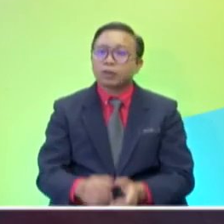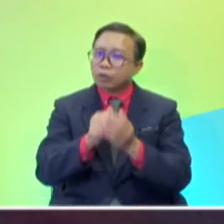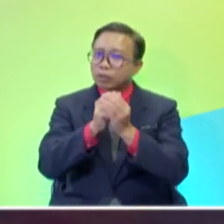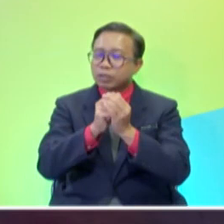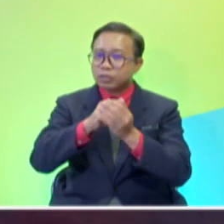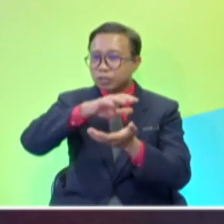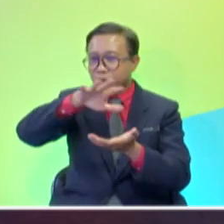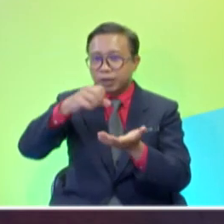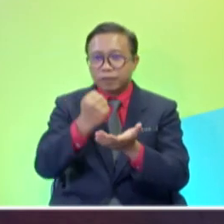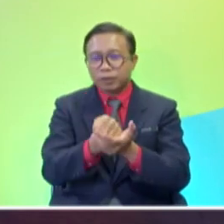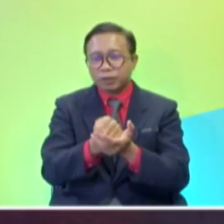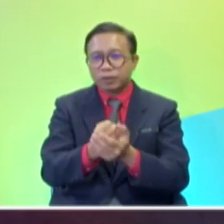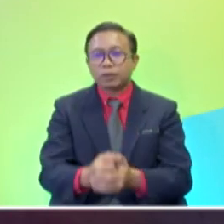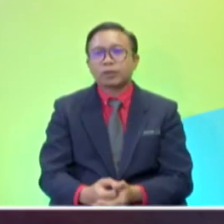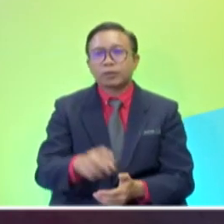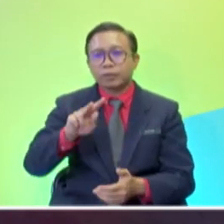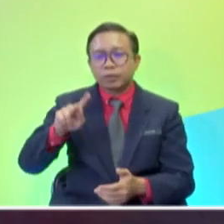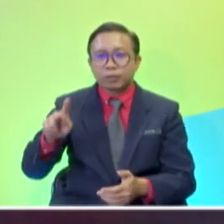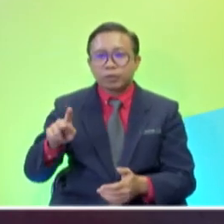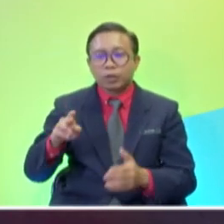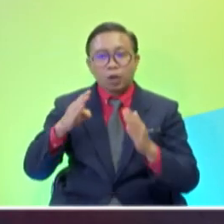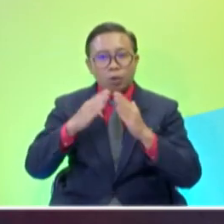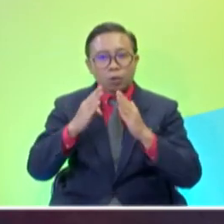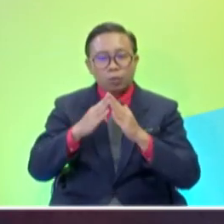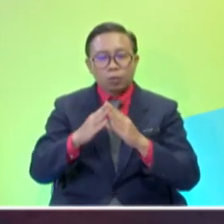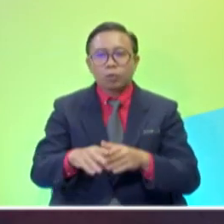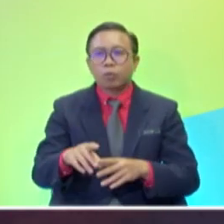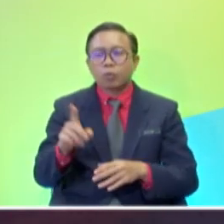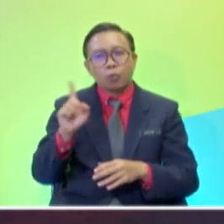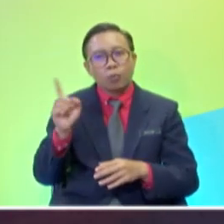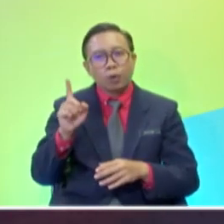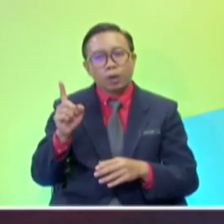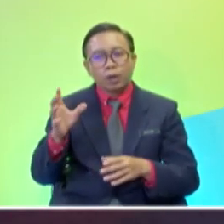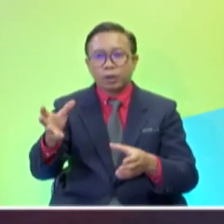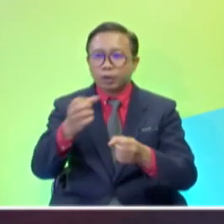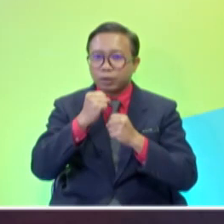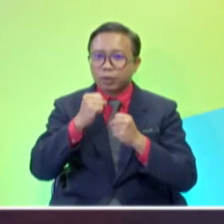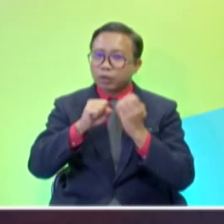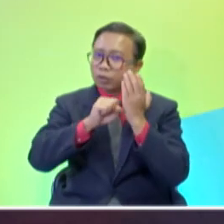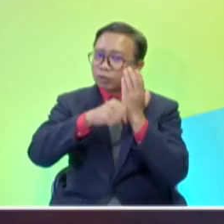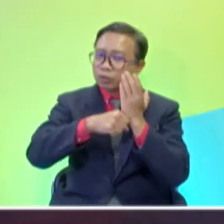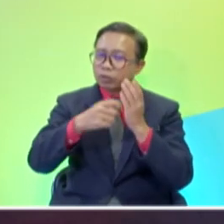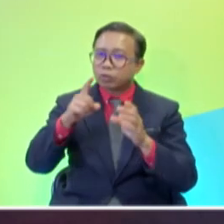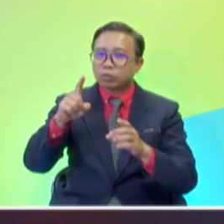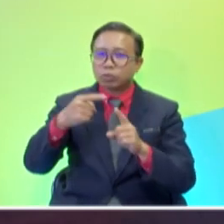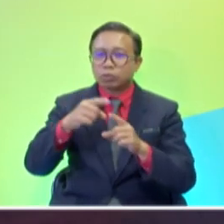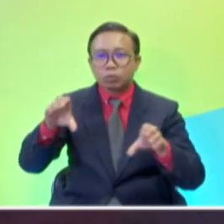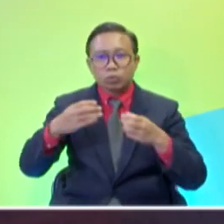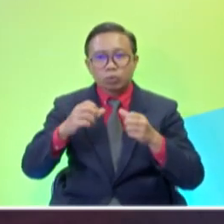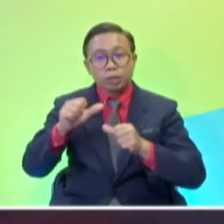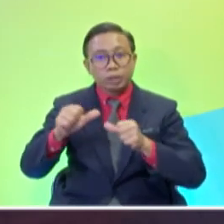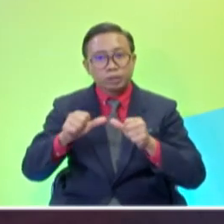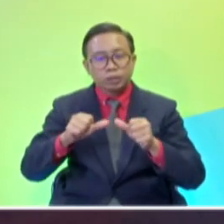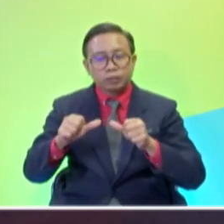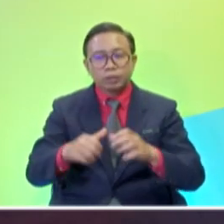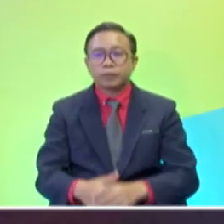everyone. Now, quickly, for pupils watching at home, Ms. Ima, perhaps where can they get resources to do extra activities